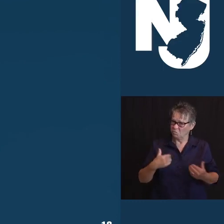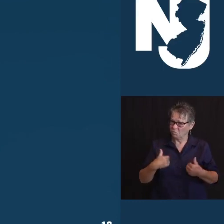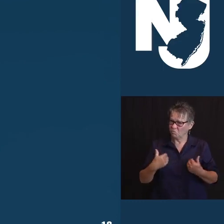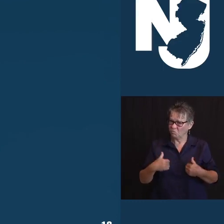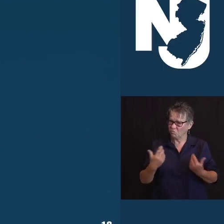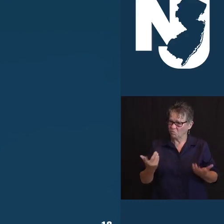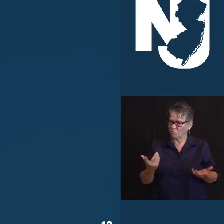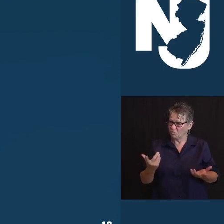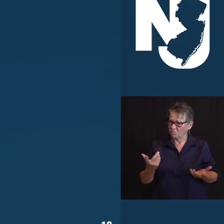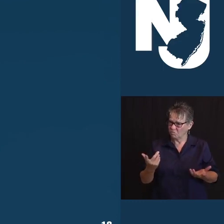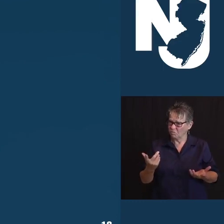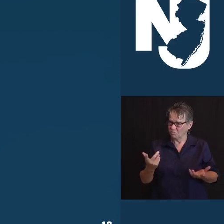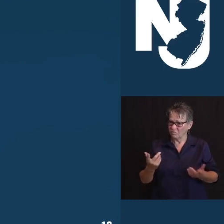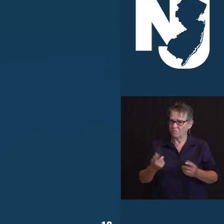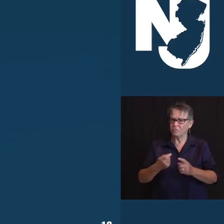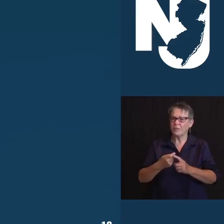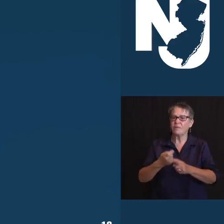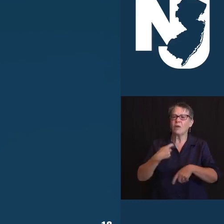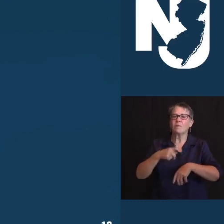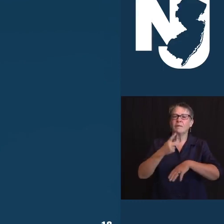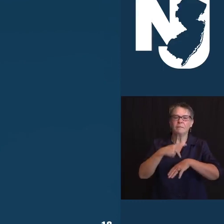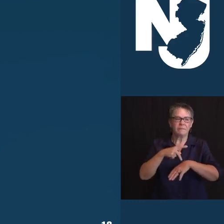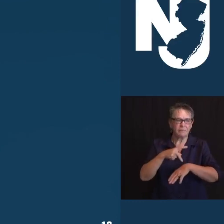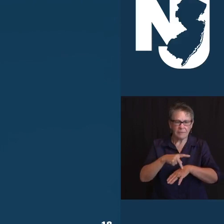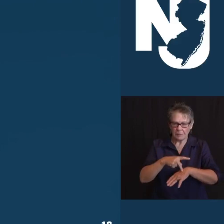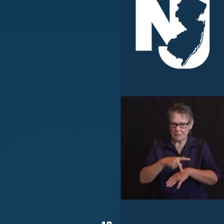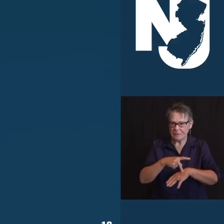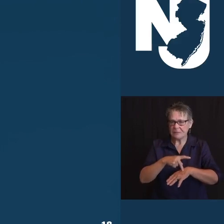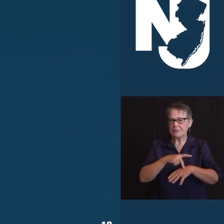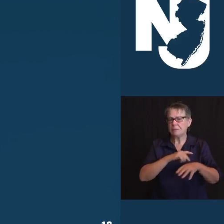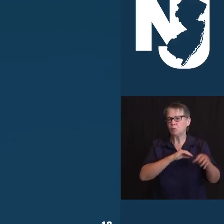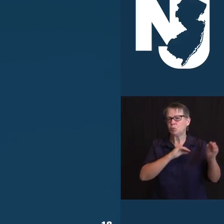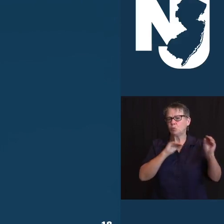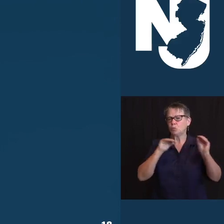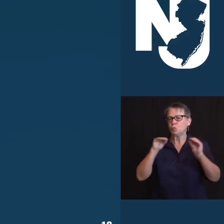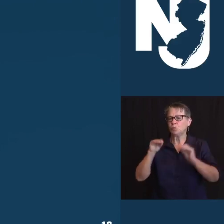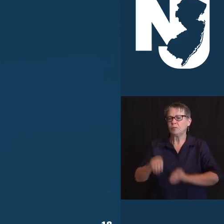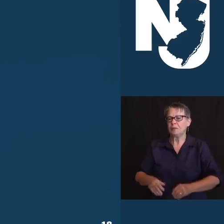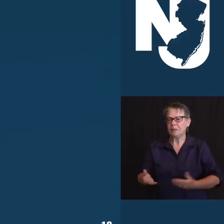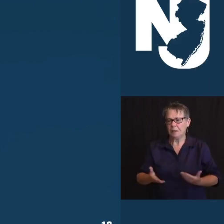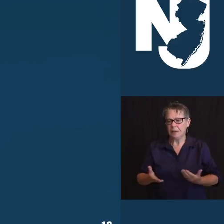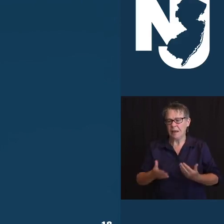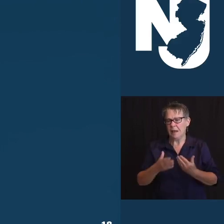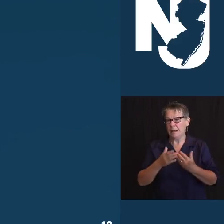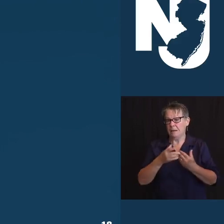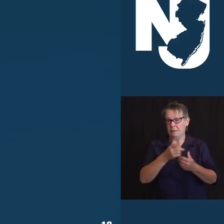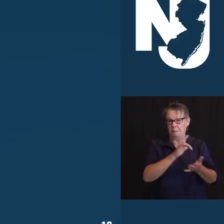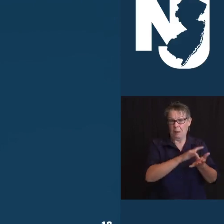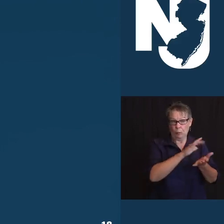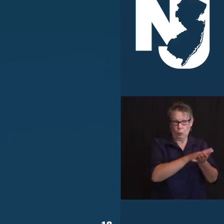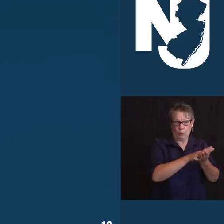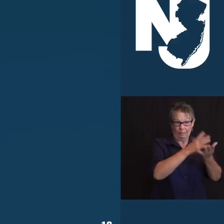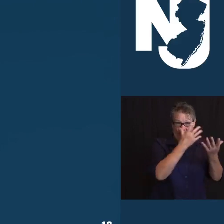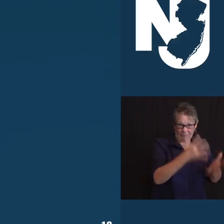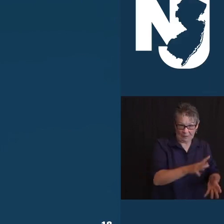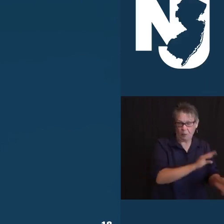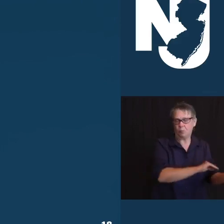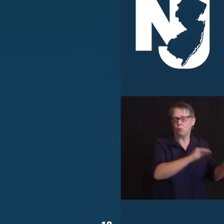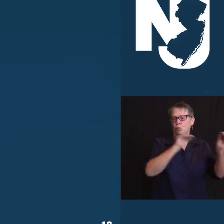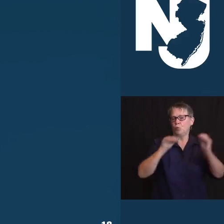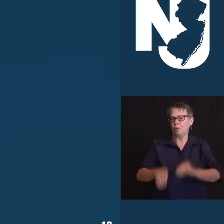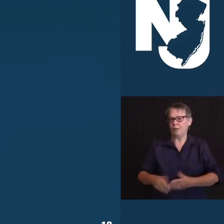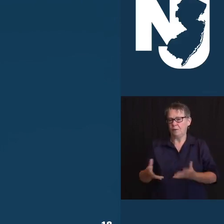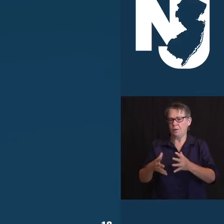but an equally proud New Jerseyan, having moved here after medical school to complete his residency at JFK Hospital in